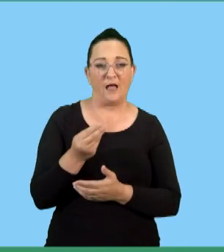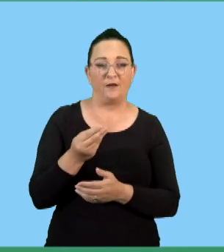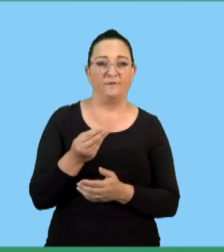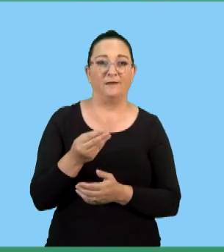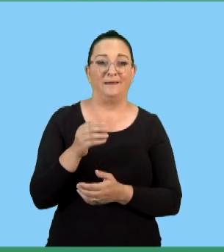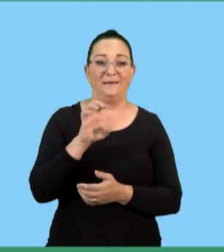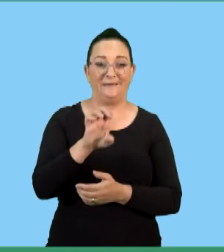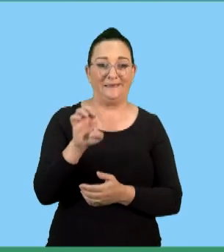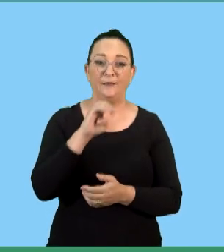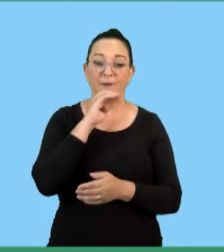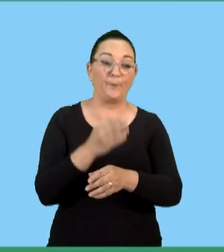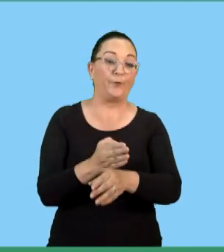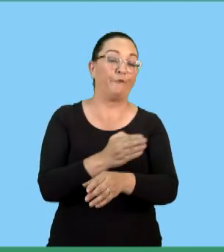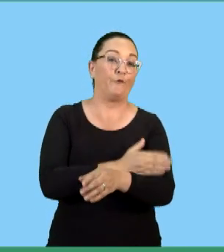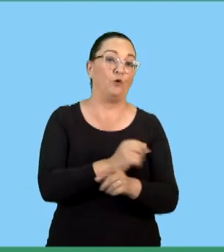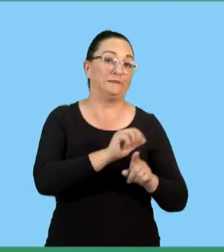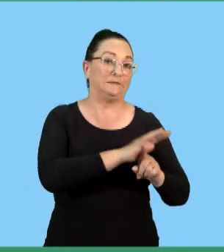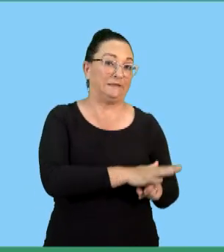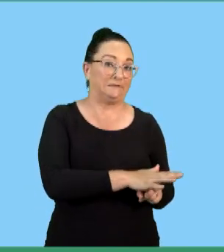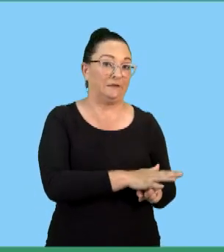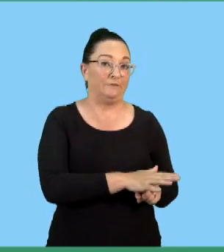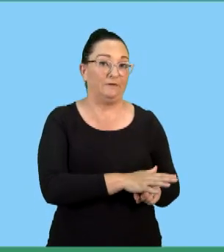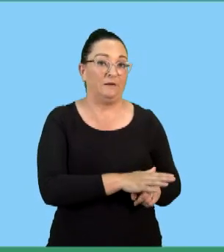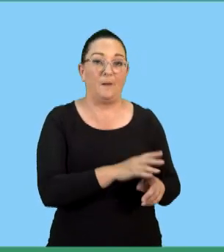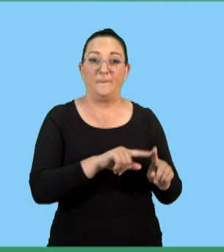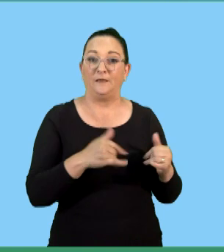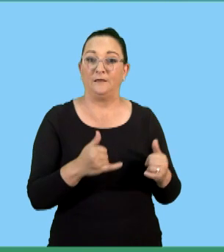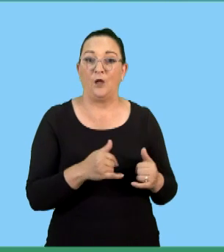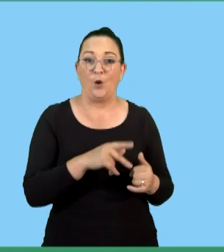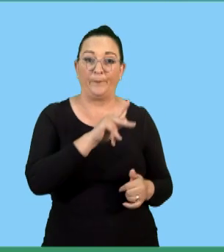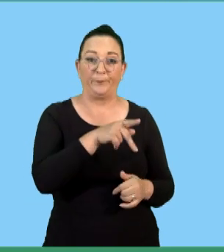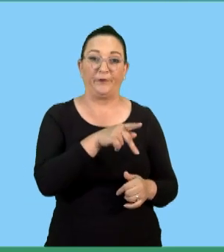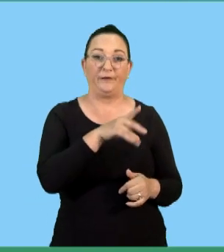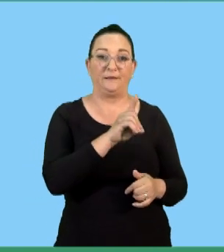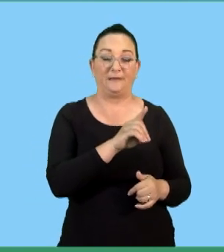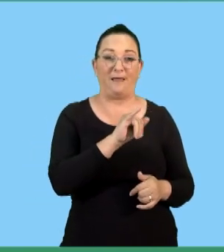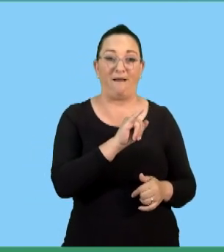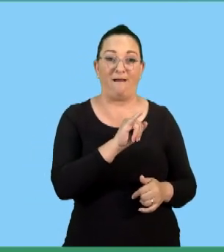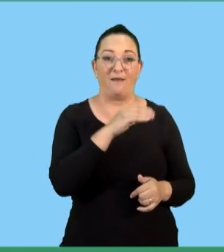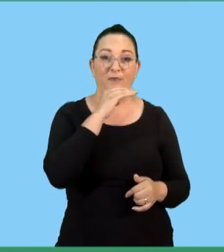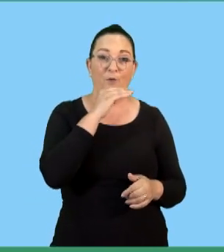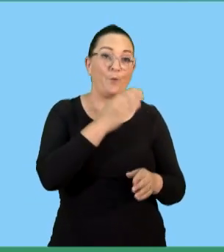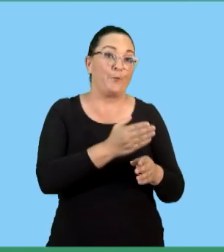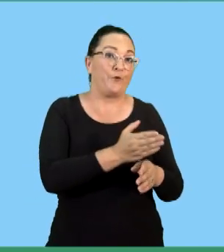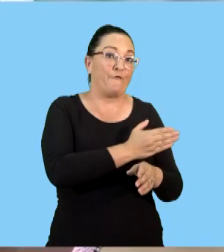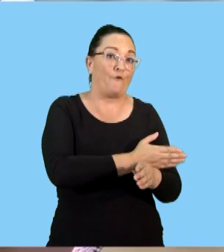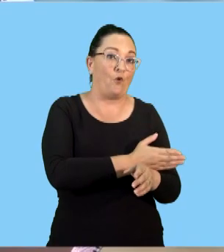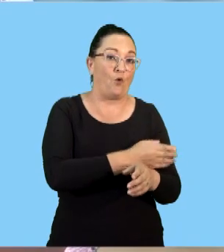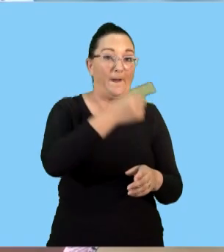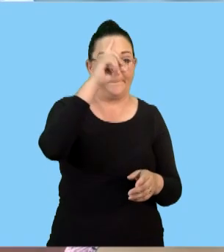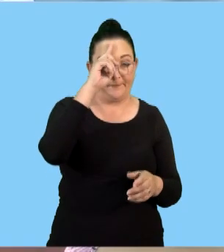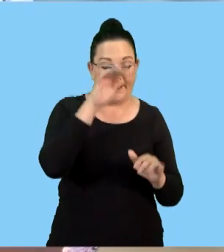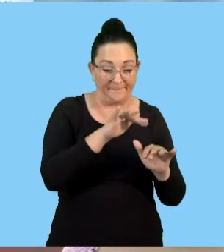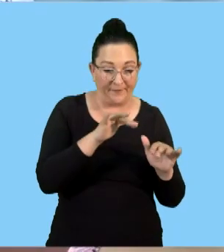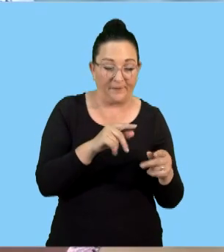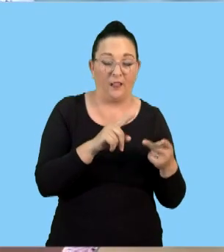previously disadvantaged individuals. Who are these previously disadvantaged individuals? We are talking about the black